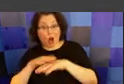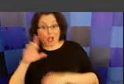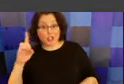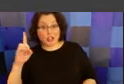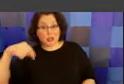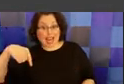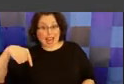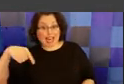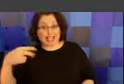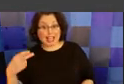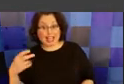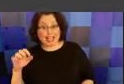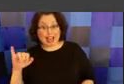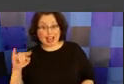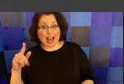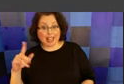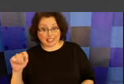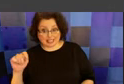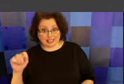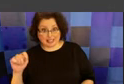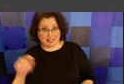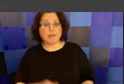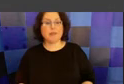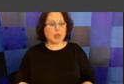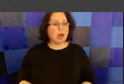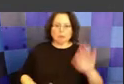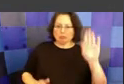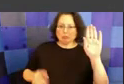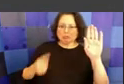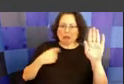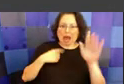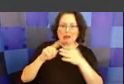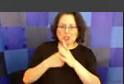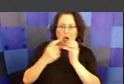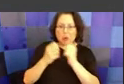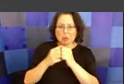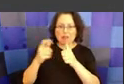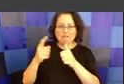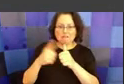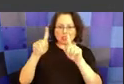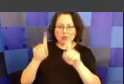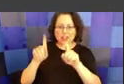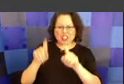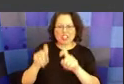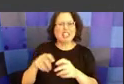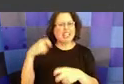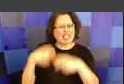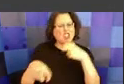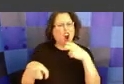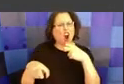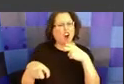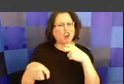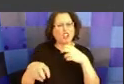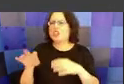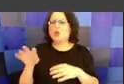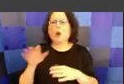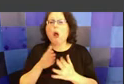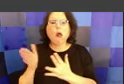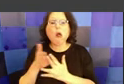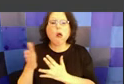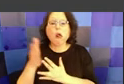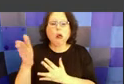start with the first question about it being sort of hard to navigate. definitely part of the station area